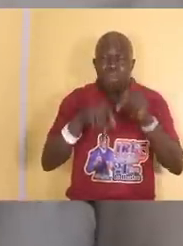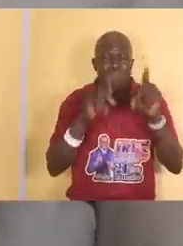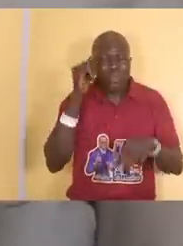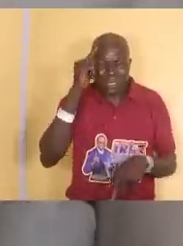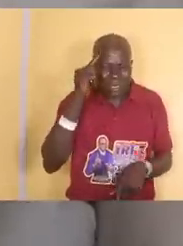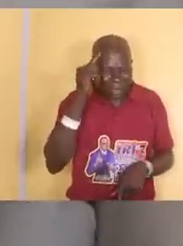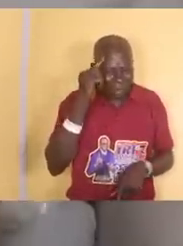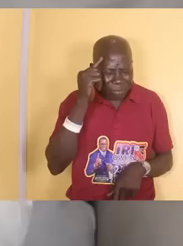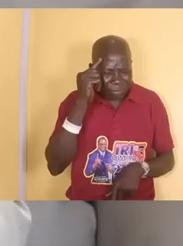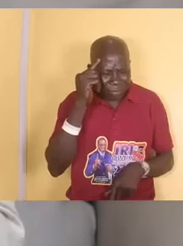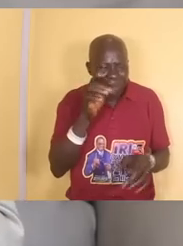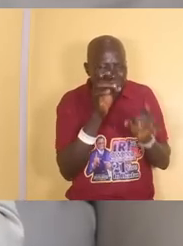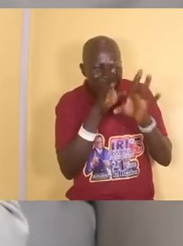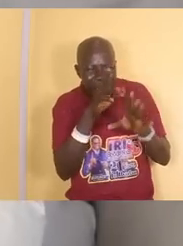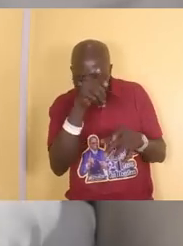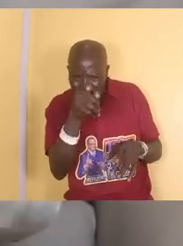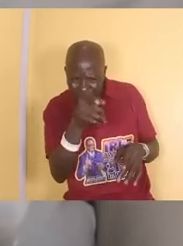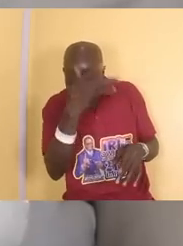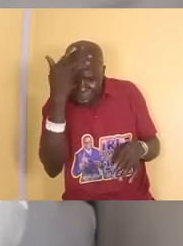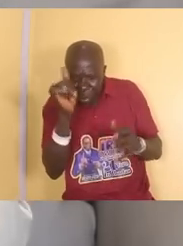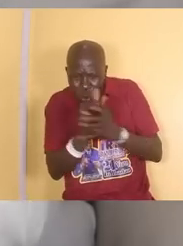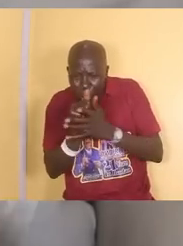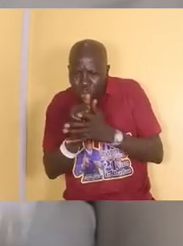people will hate you. Because it